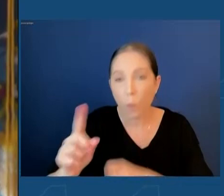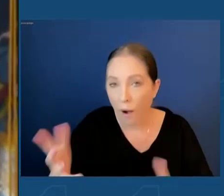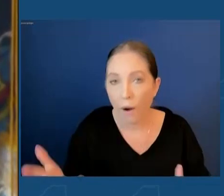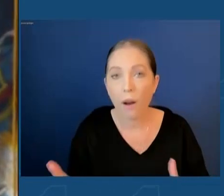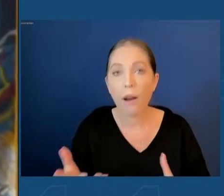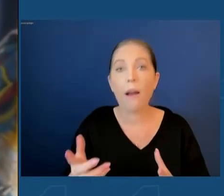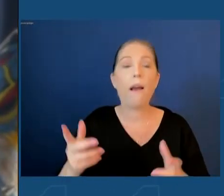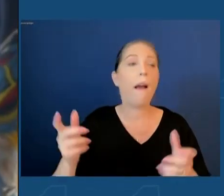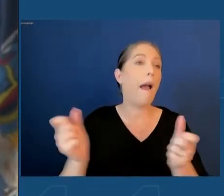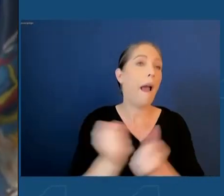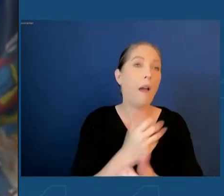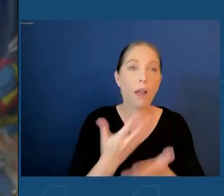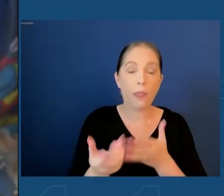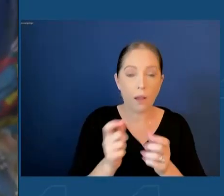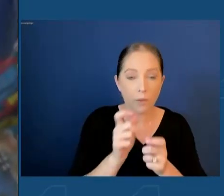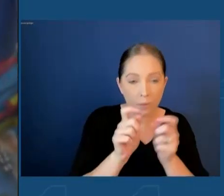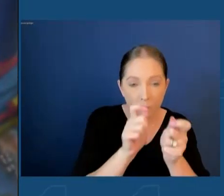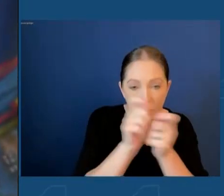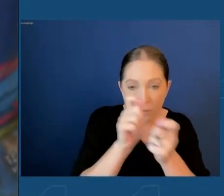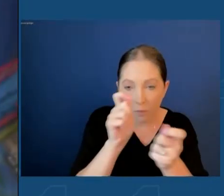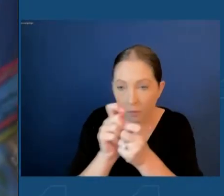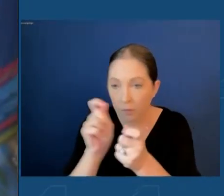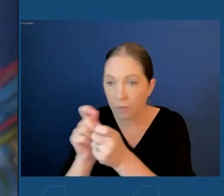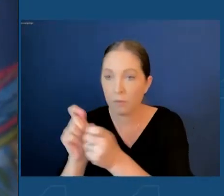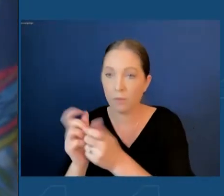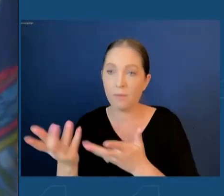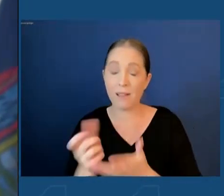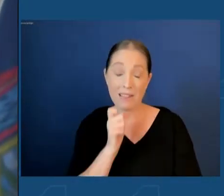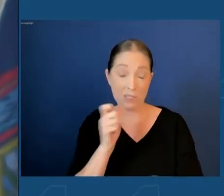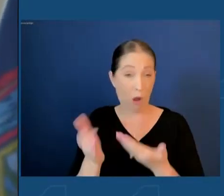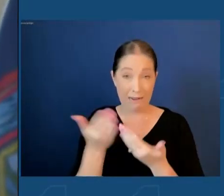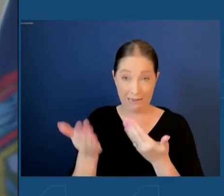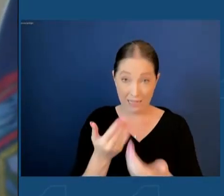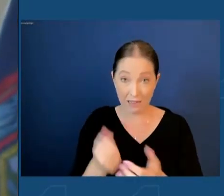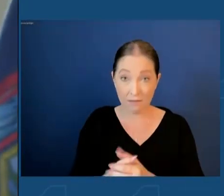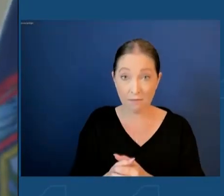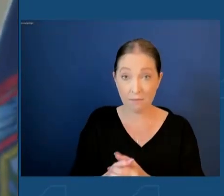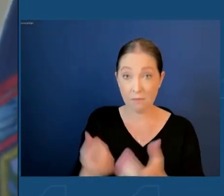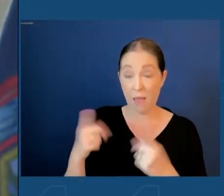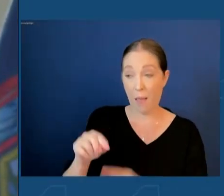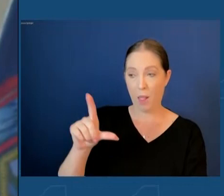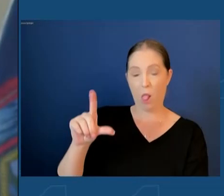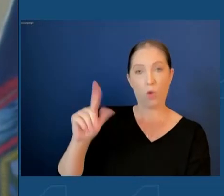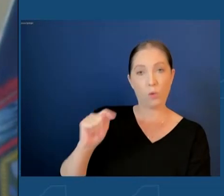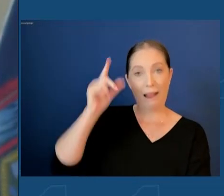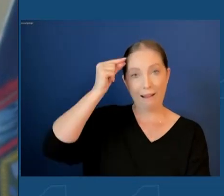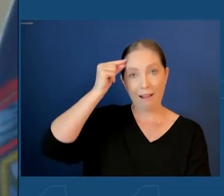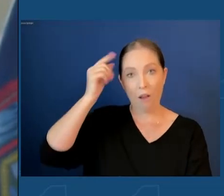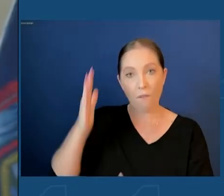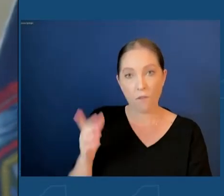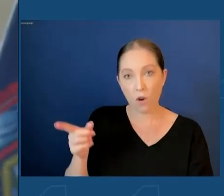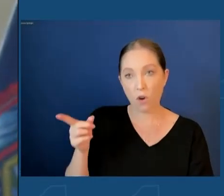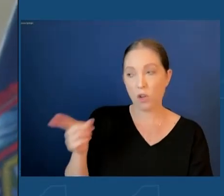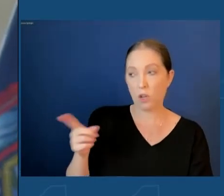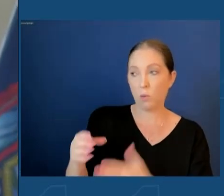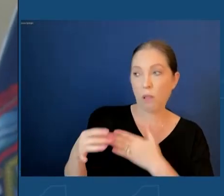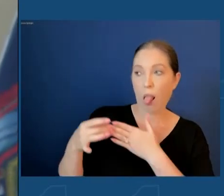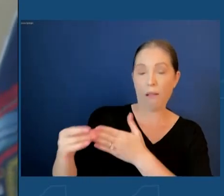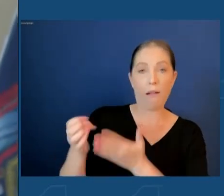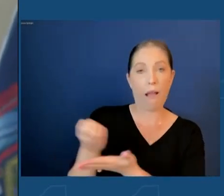crossed, every I's dotted. It's not an easy task. And when she was lieutenant governor, heading up economic development throughout the whole state of New York,